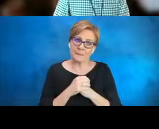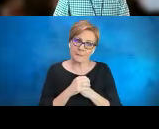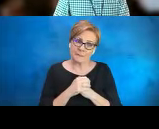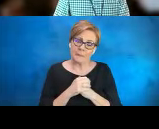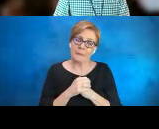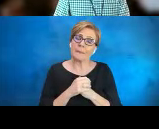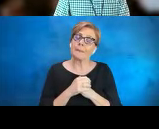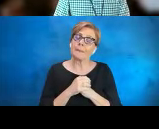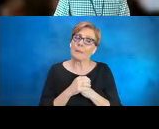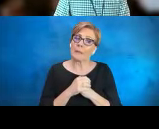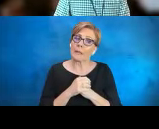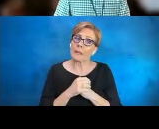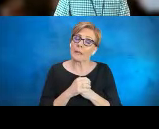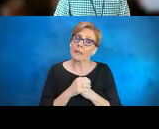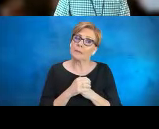We